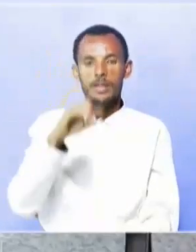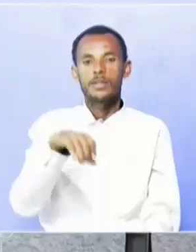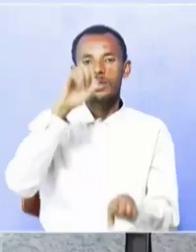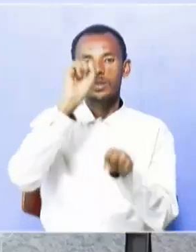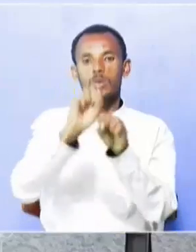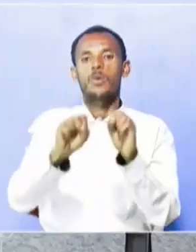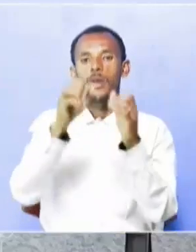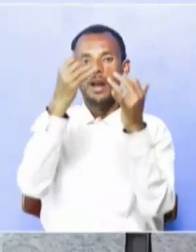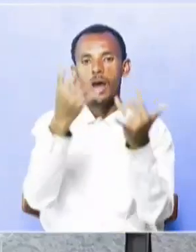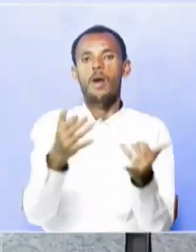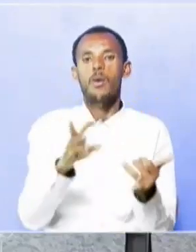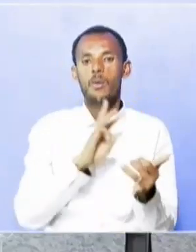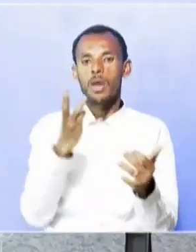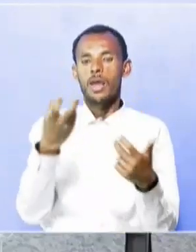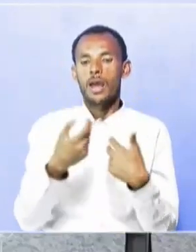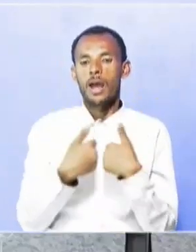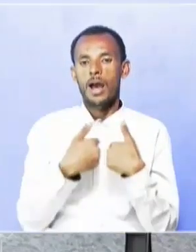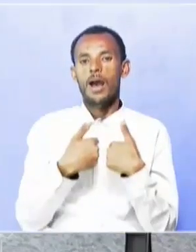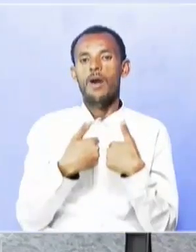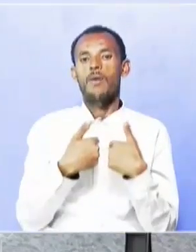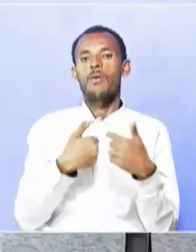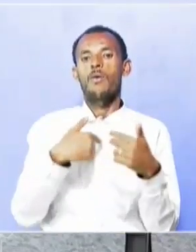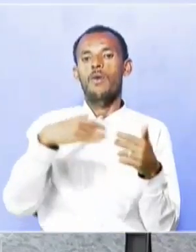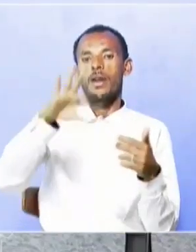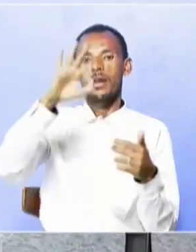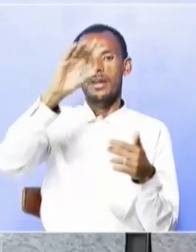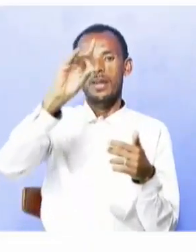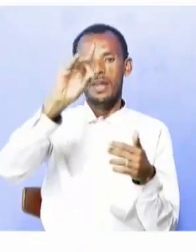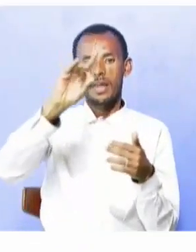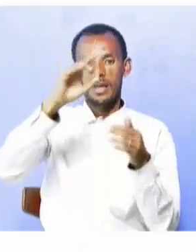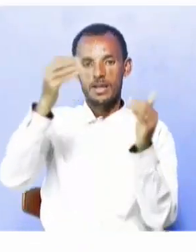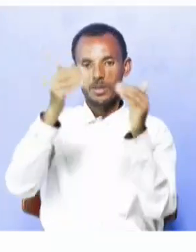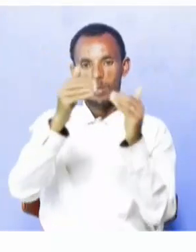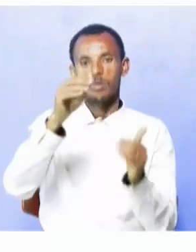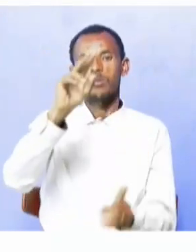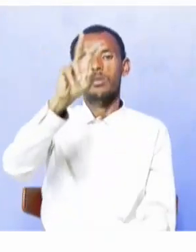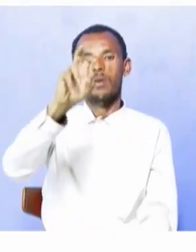So now, we have already D value, which is 20 degree,